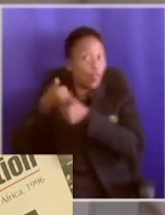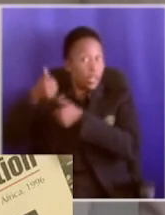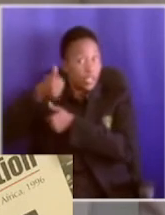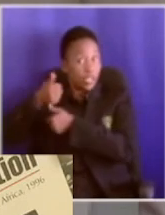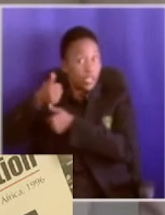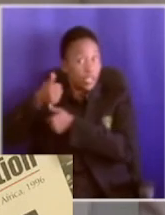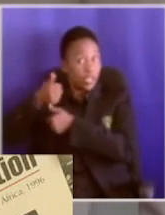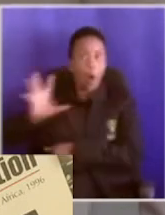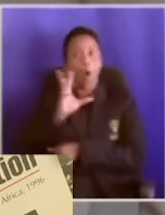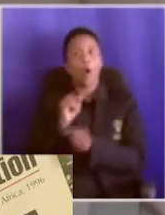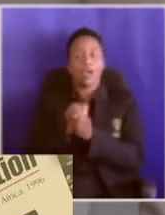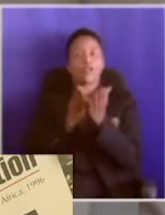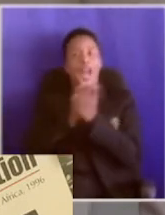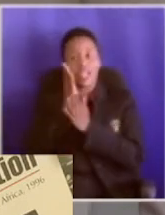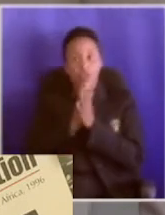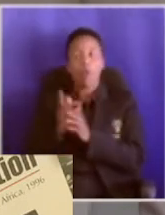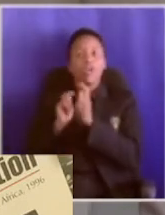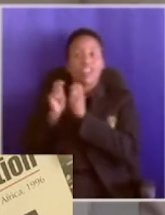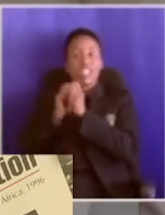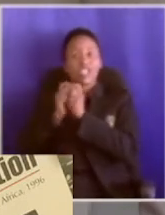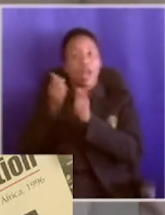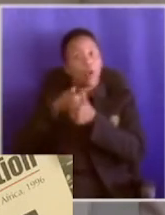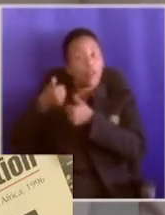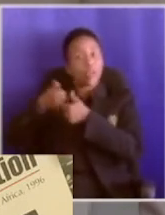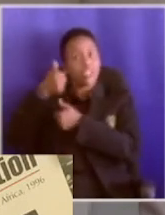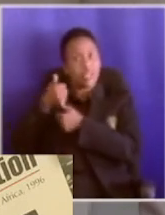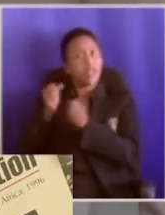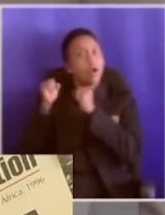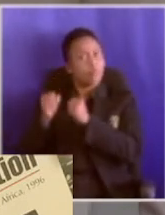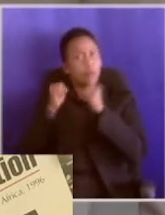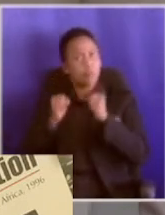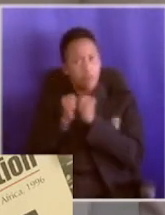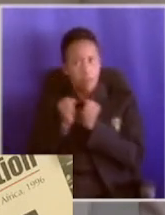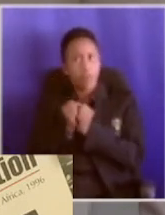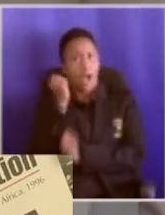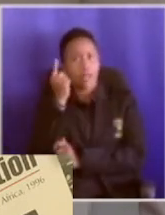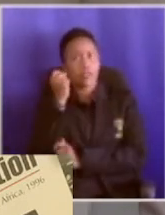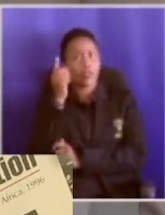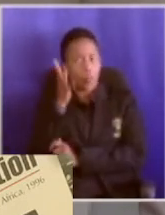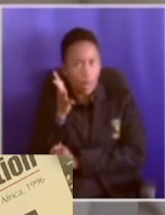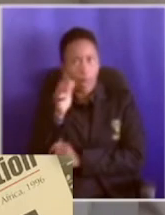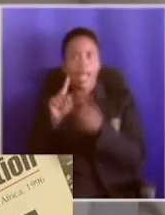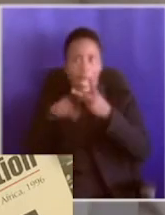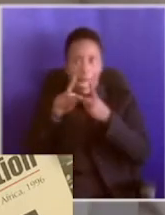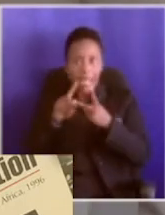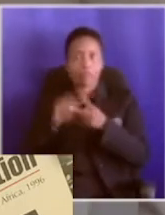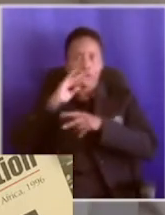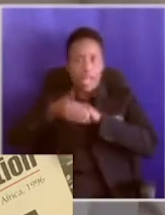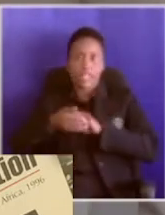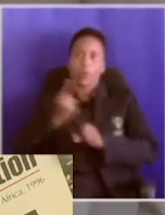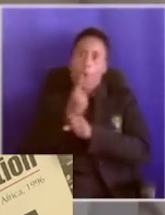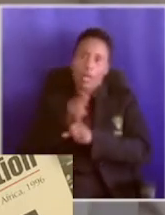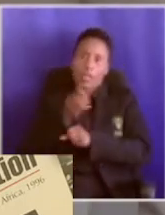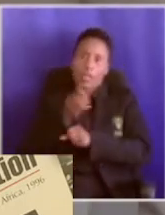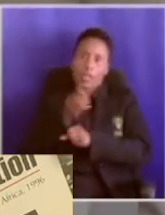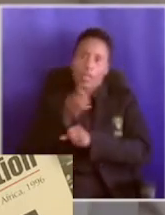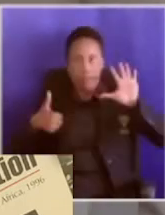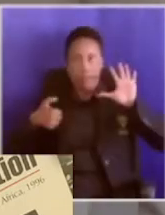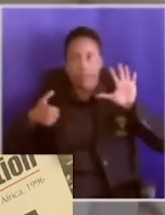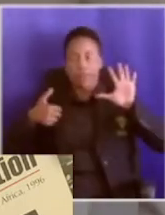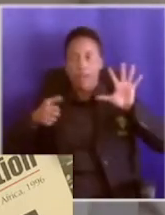rights of traditional authorities would remain undisturbed and protected. Six, a